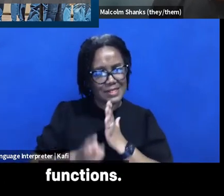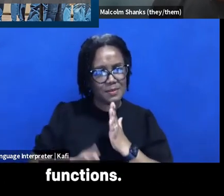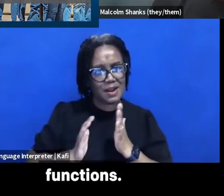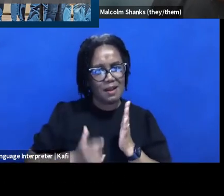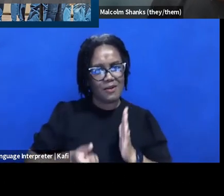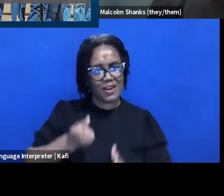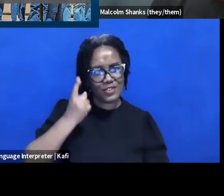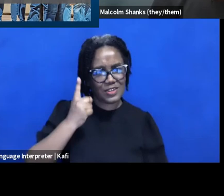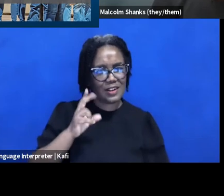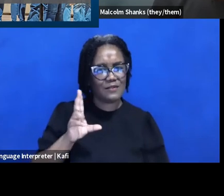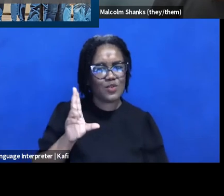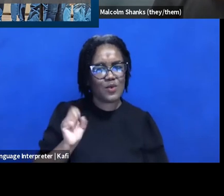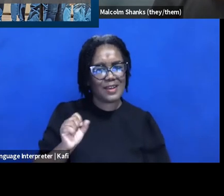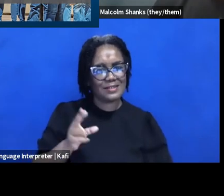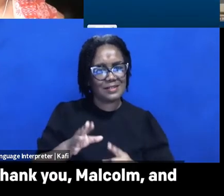functions.